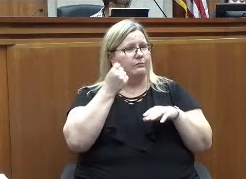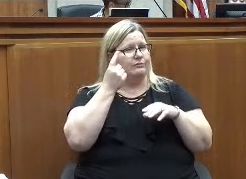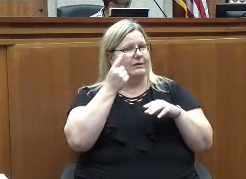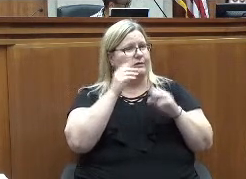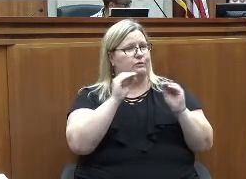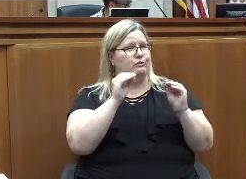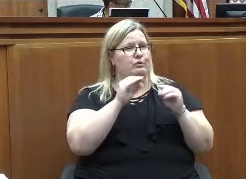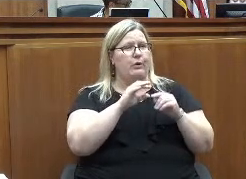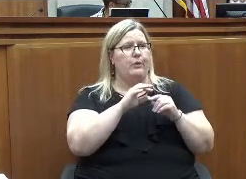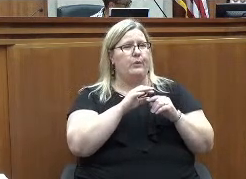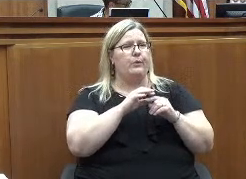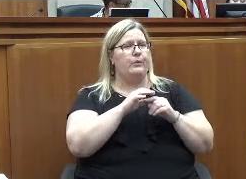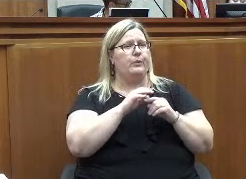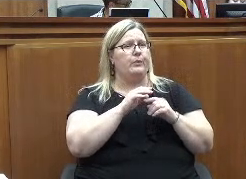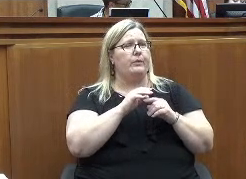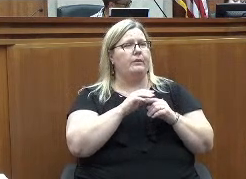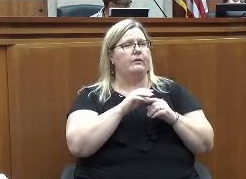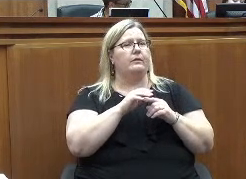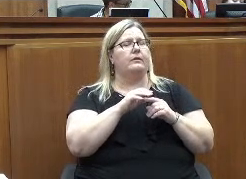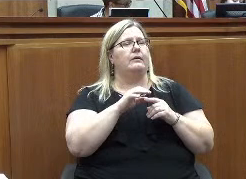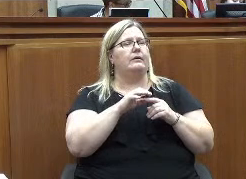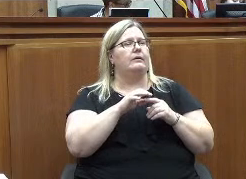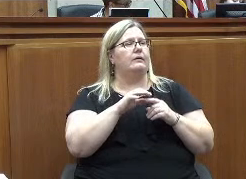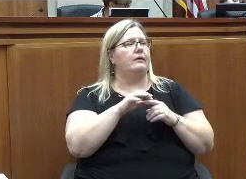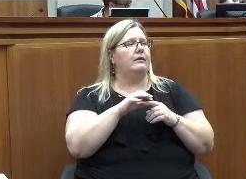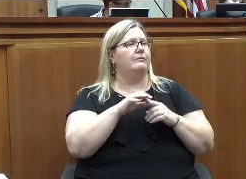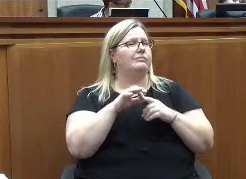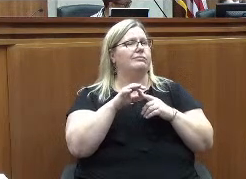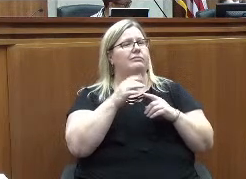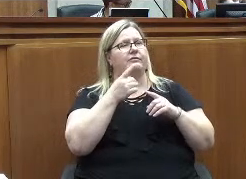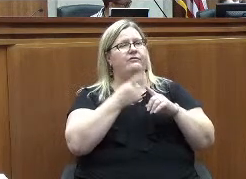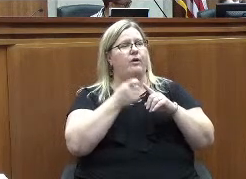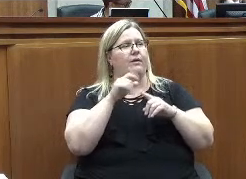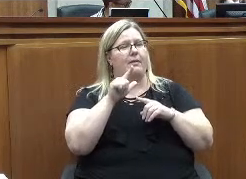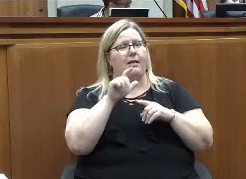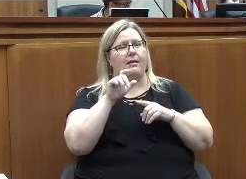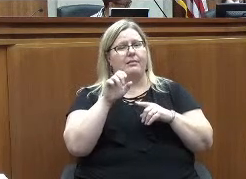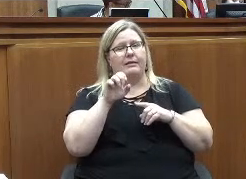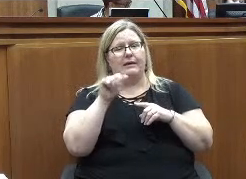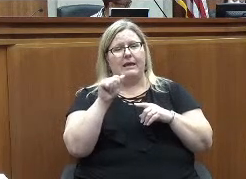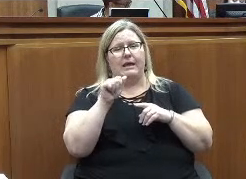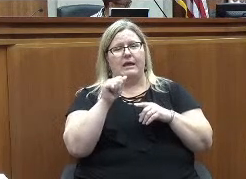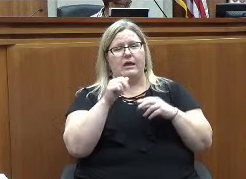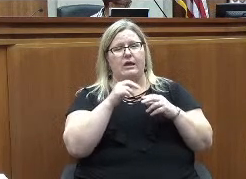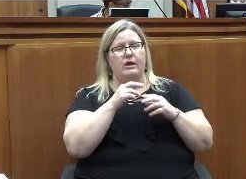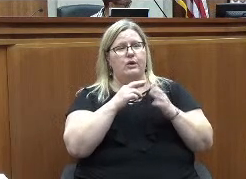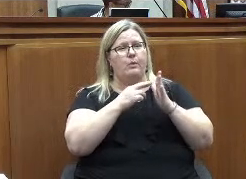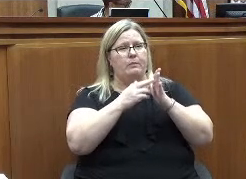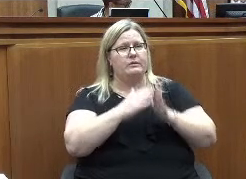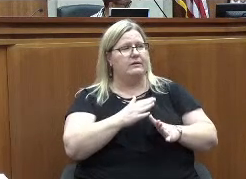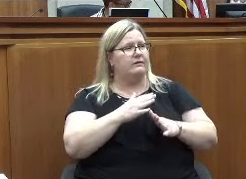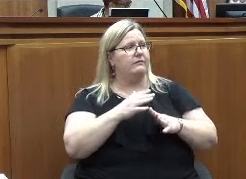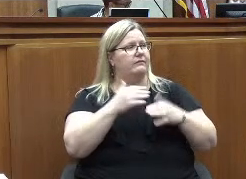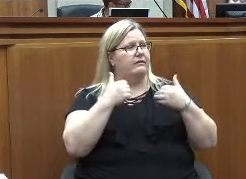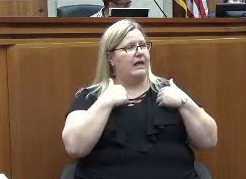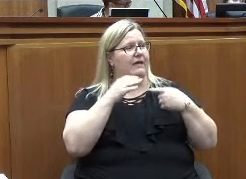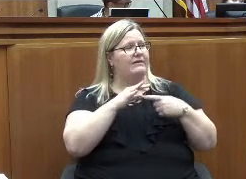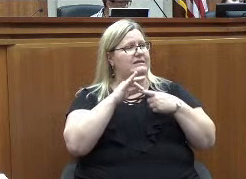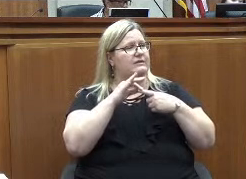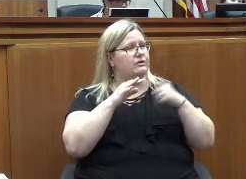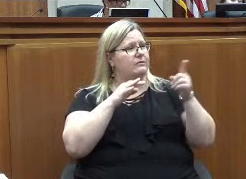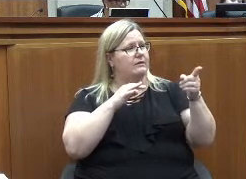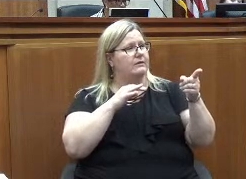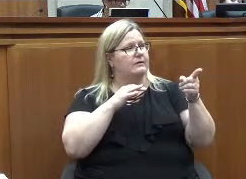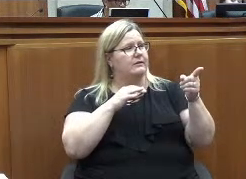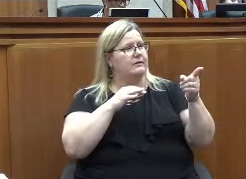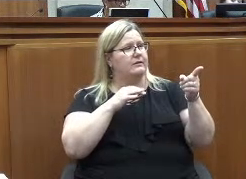from the LEA representatives. So is there any exception to the motion? Excuse me,